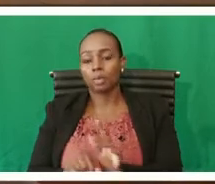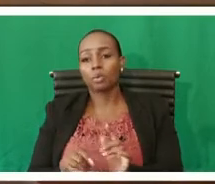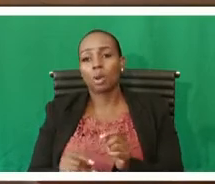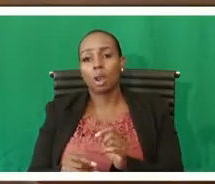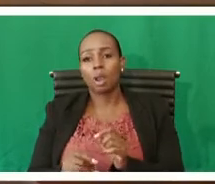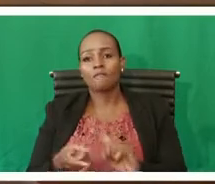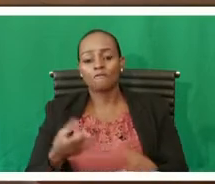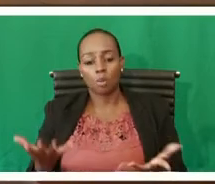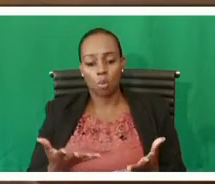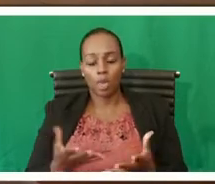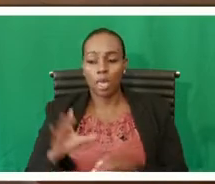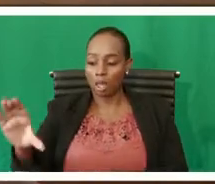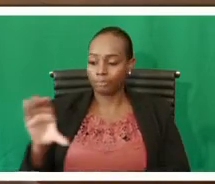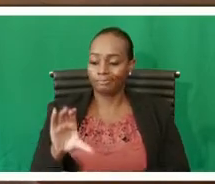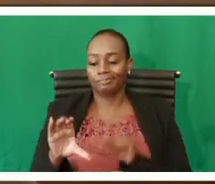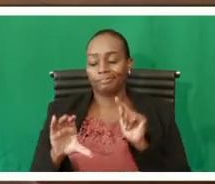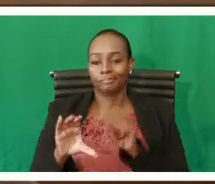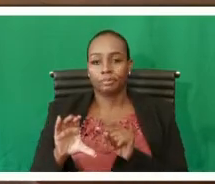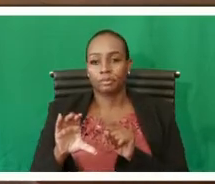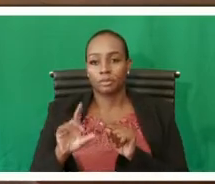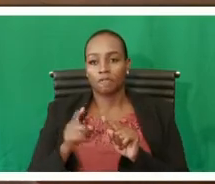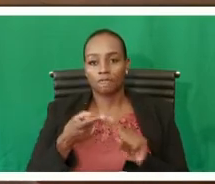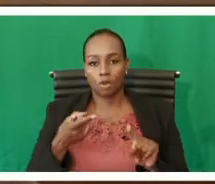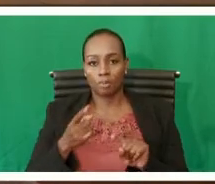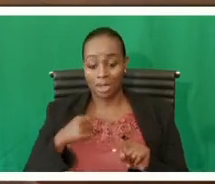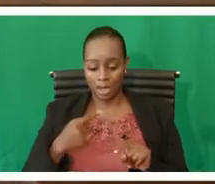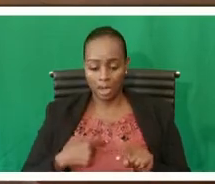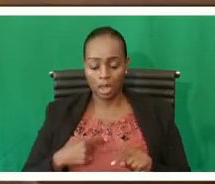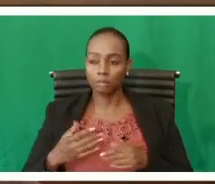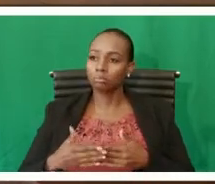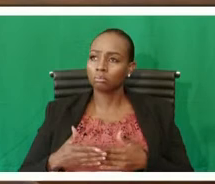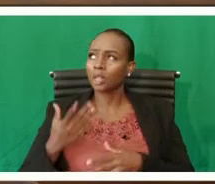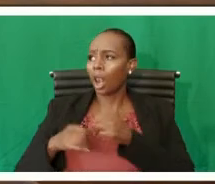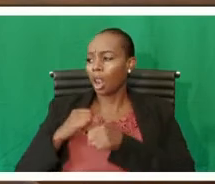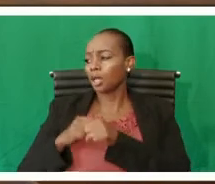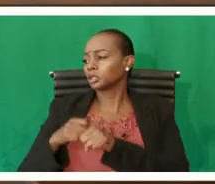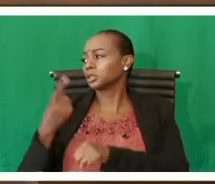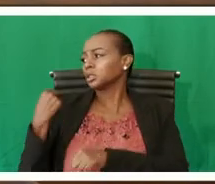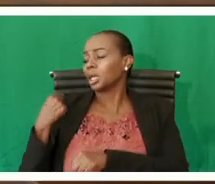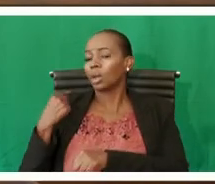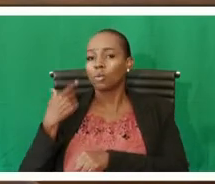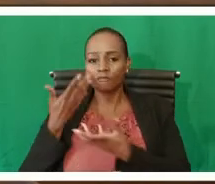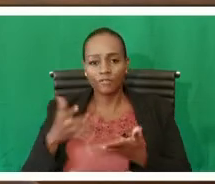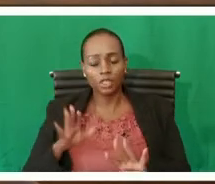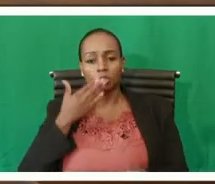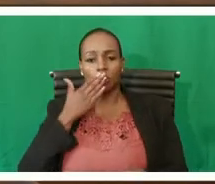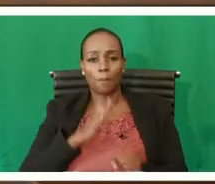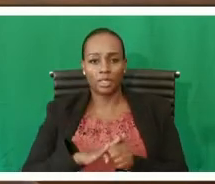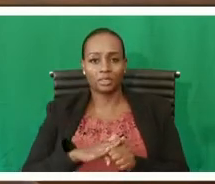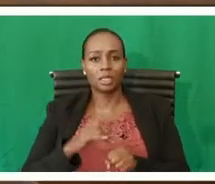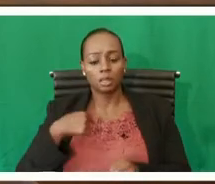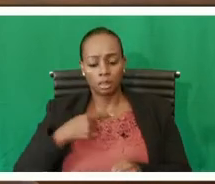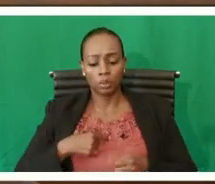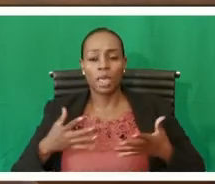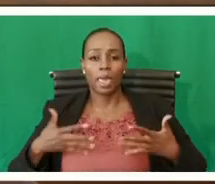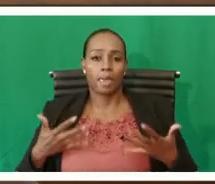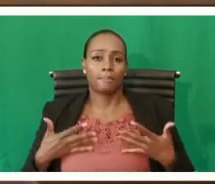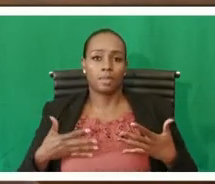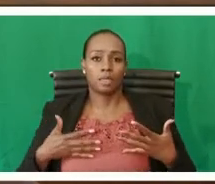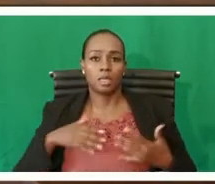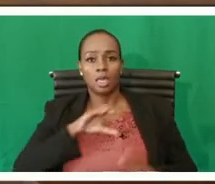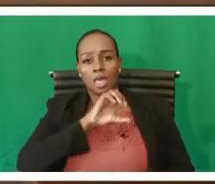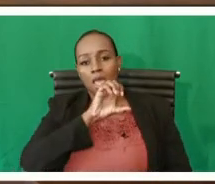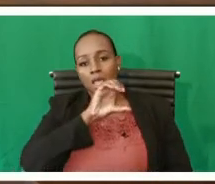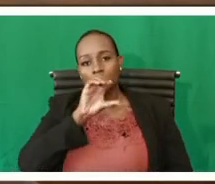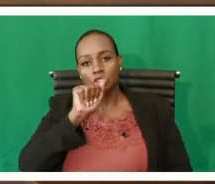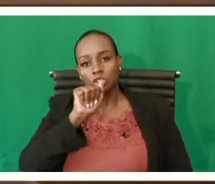this allocation. As I committed last year, we are happy to report that Charlotte Matlake Substance Abuse